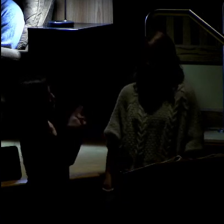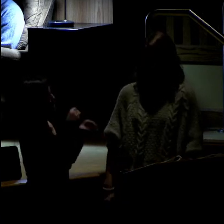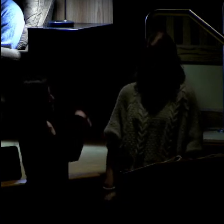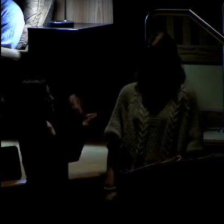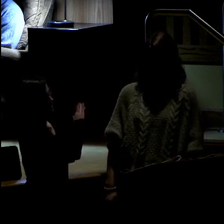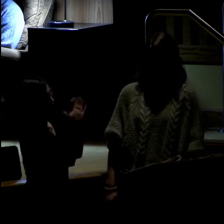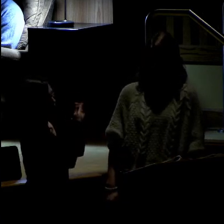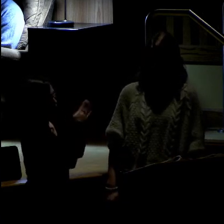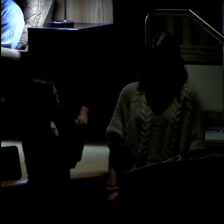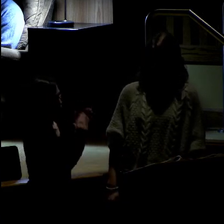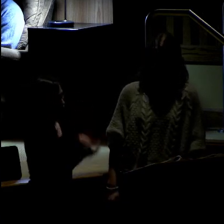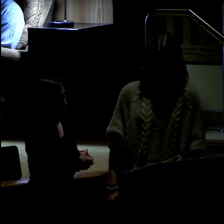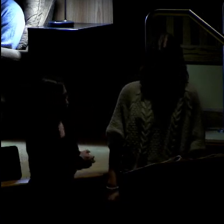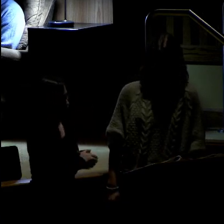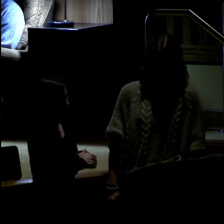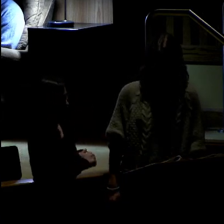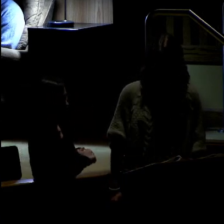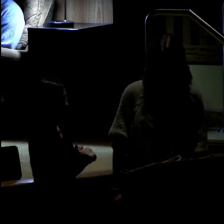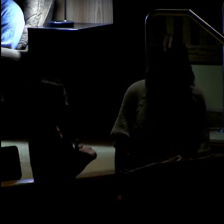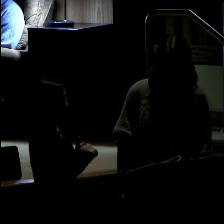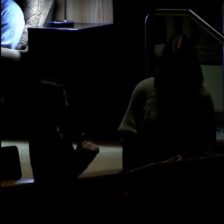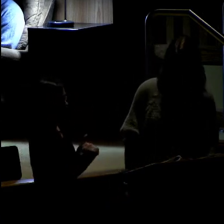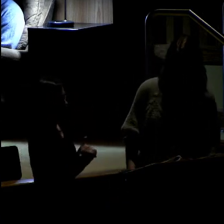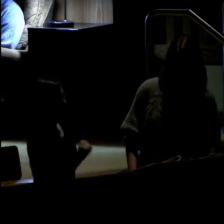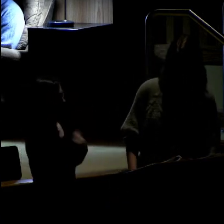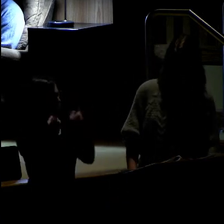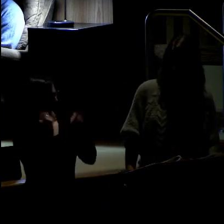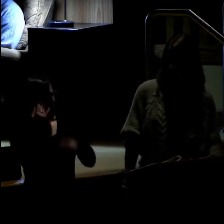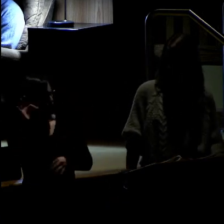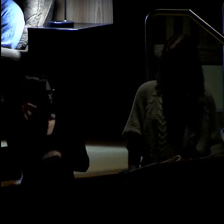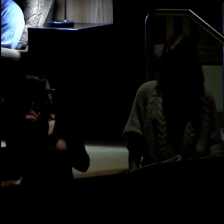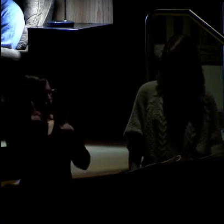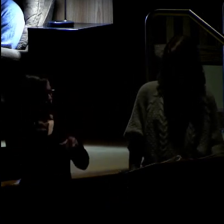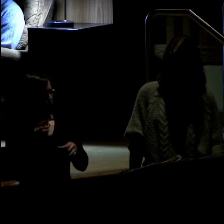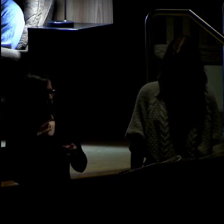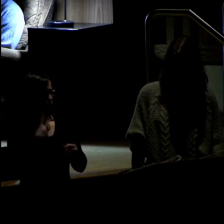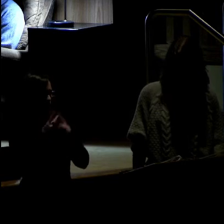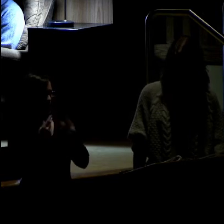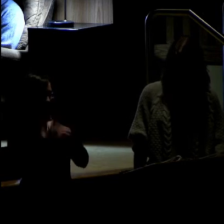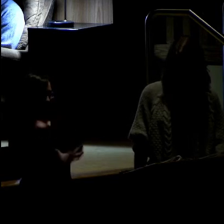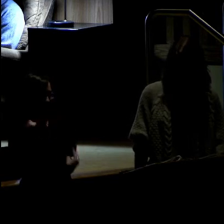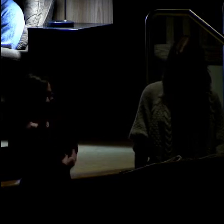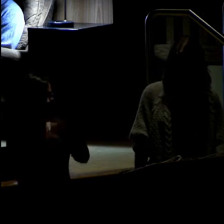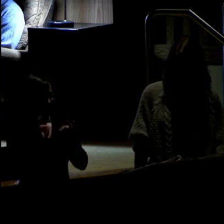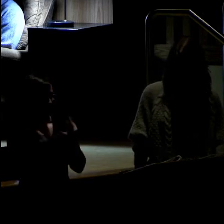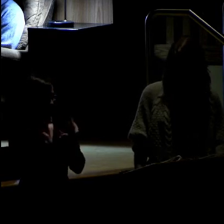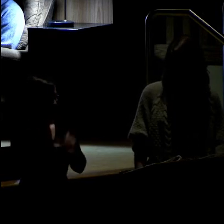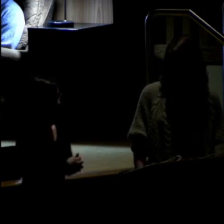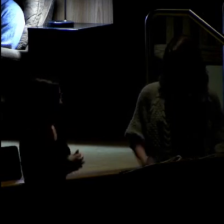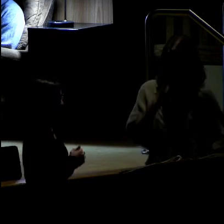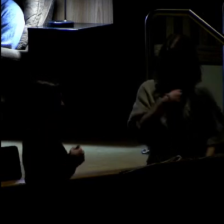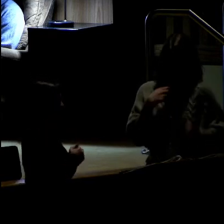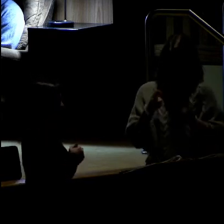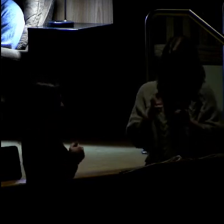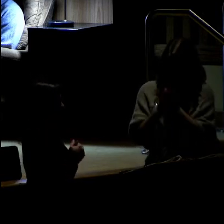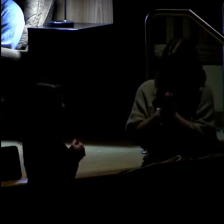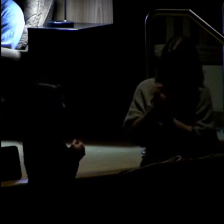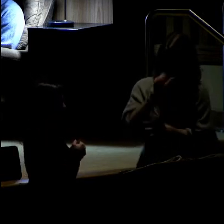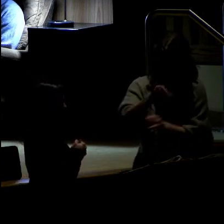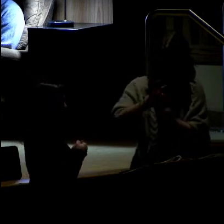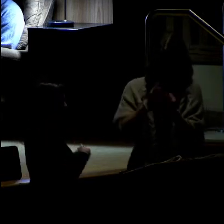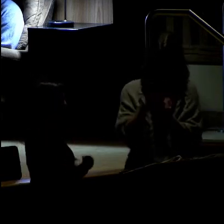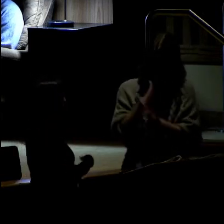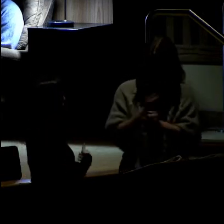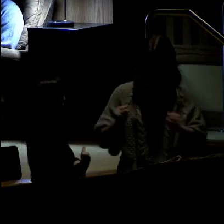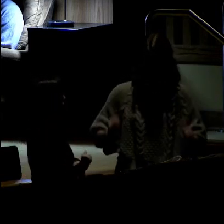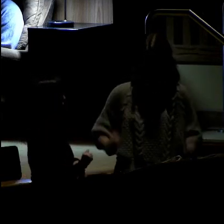Thomas has seen the poor family yet. He could be giving them our money right now. We better hurry up and pray so that they'll get saved. That's a good idea,